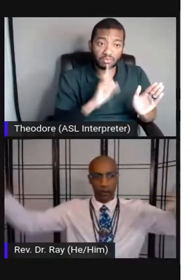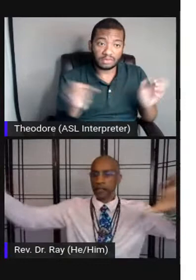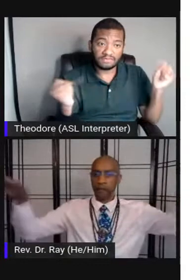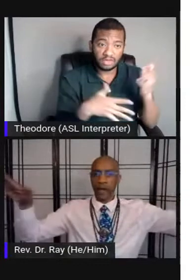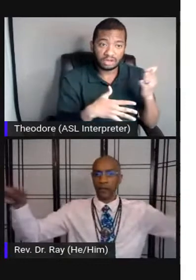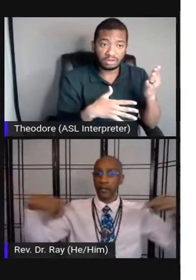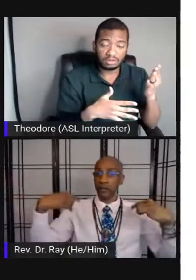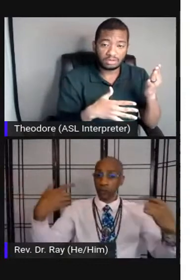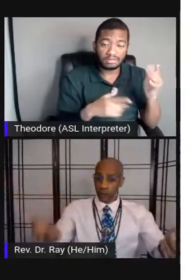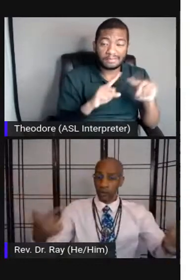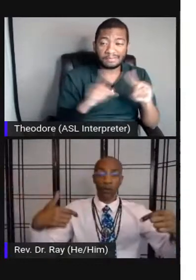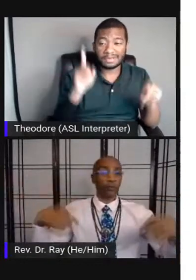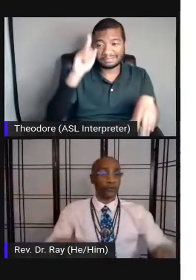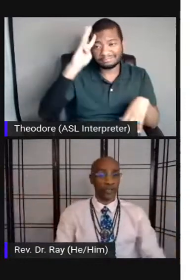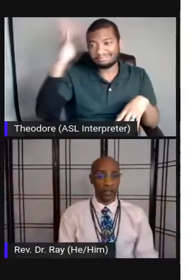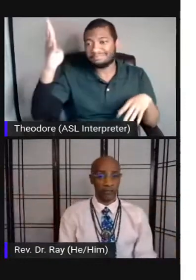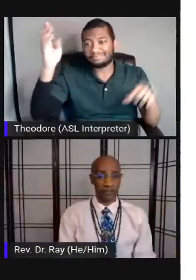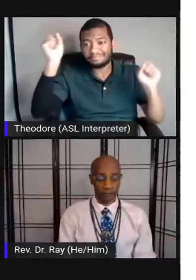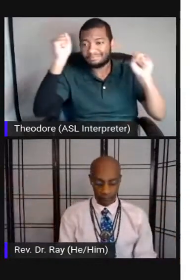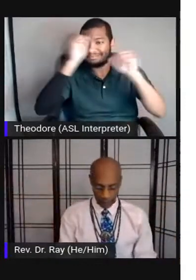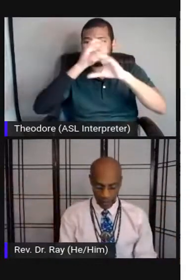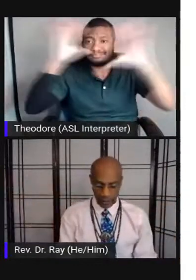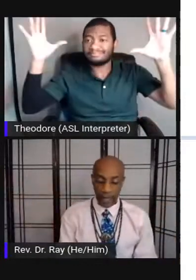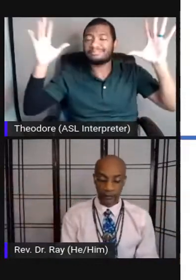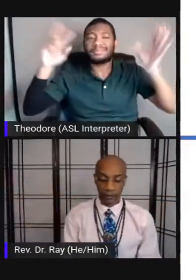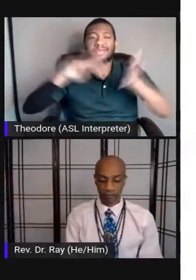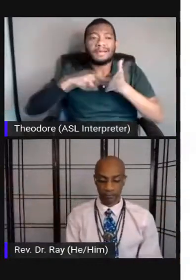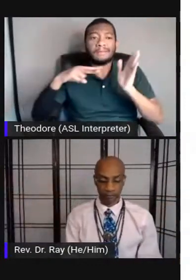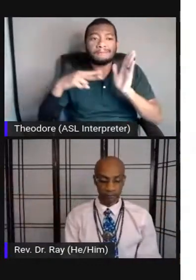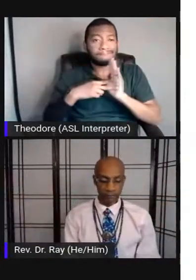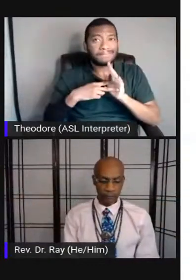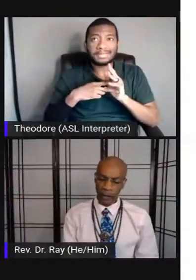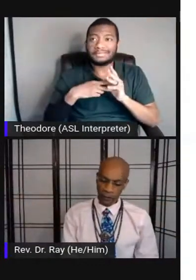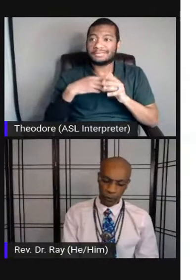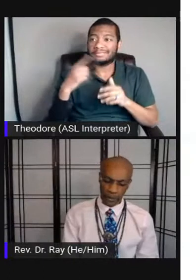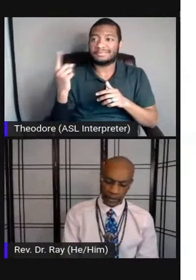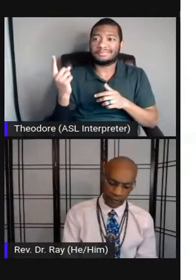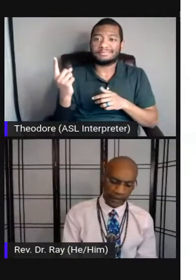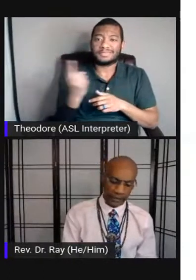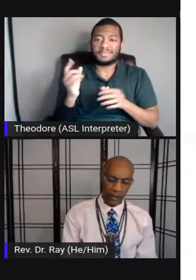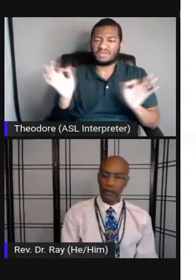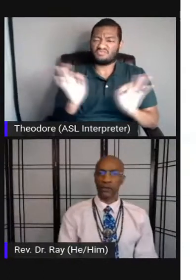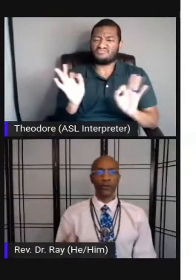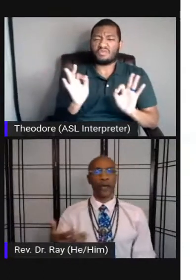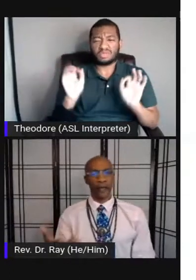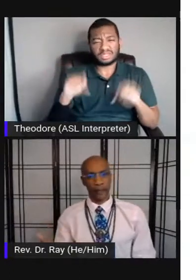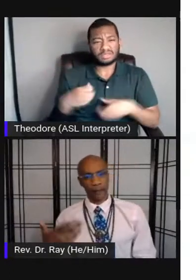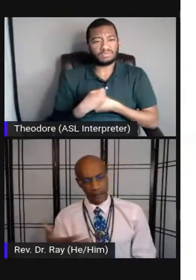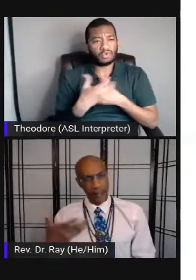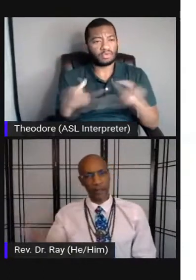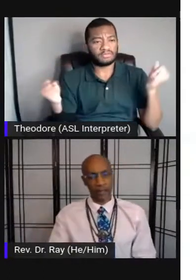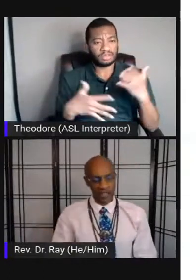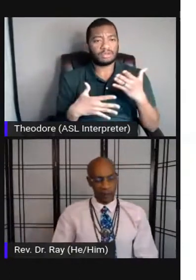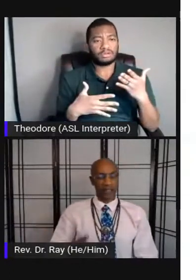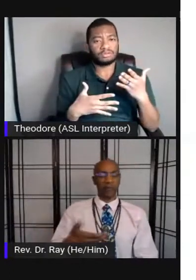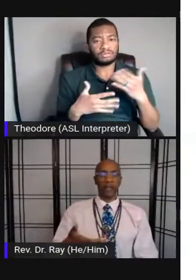Right? So it doesn't matter. It's real or perceived. And yet, if we're being invited to